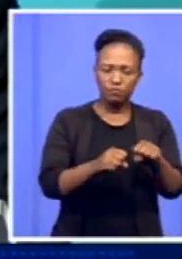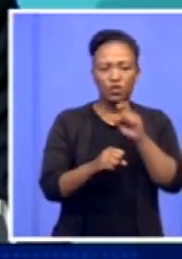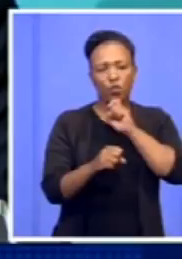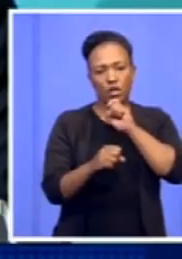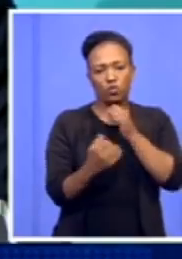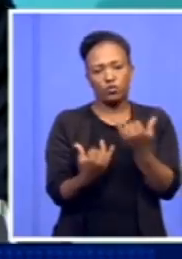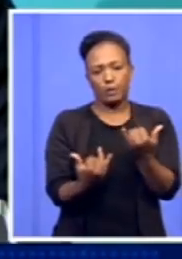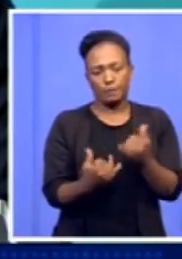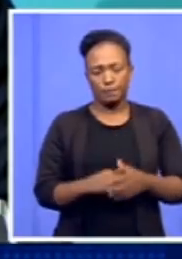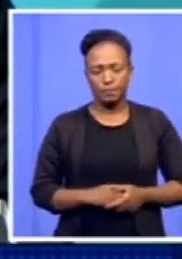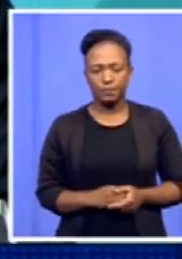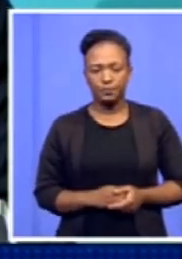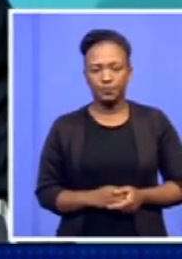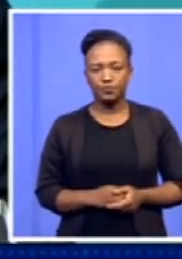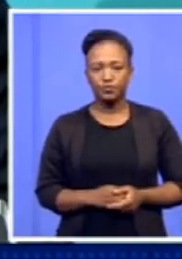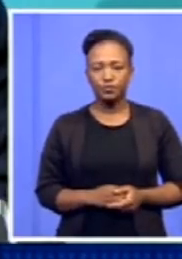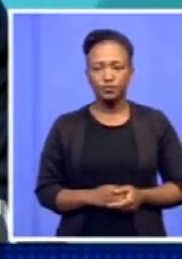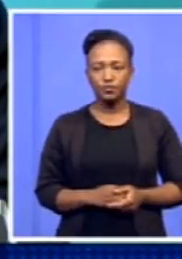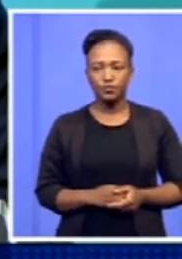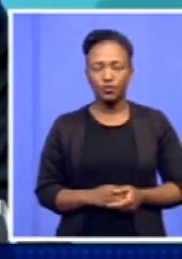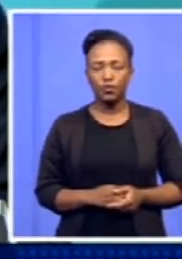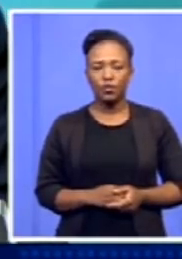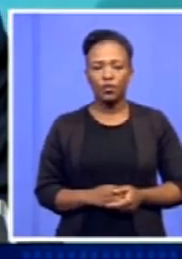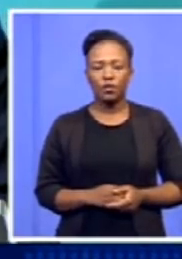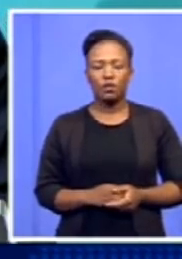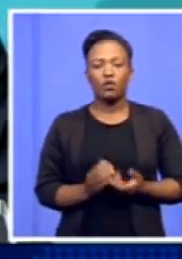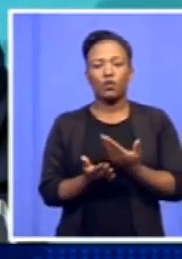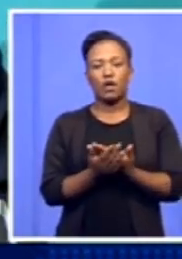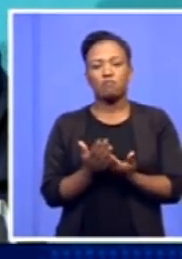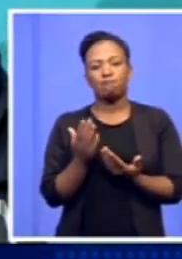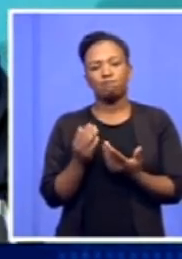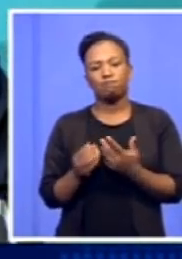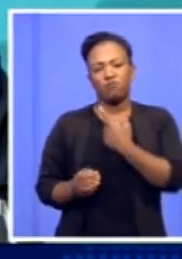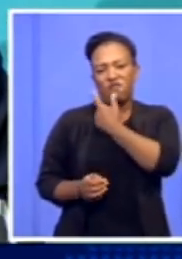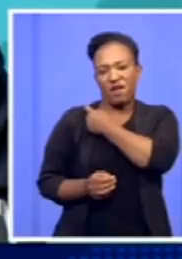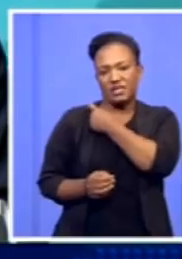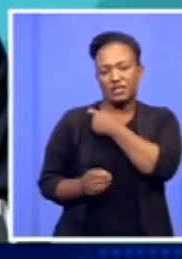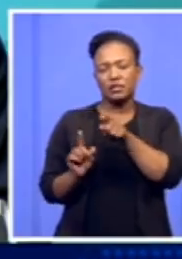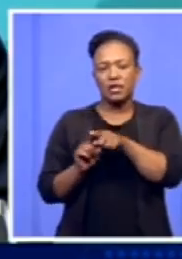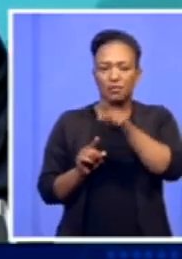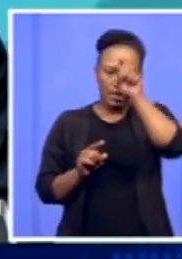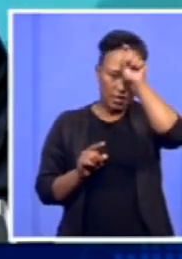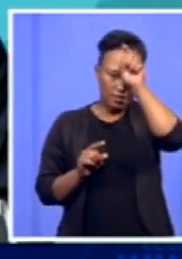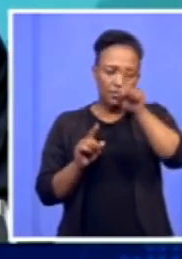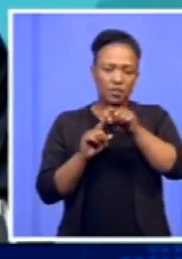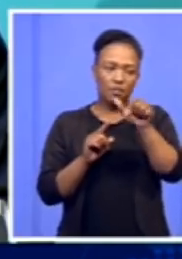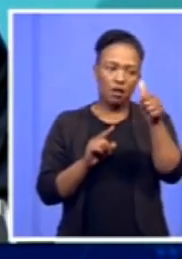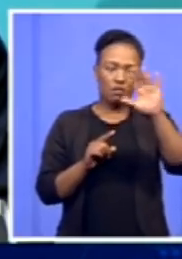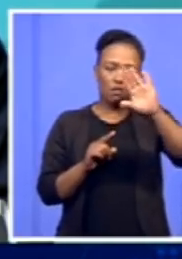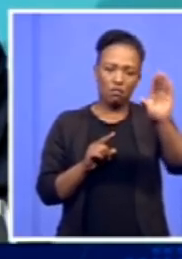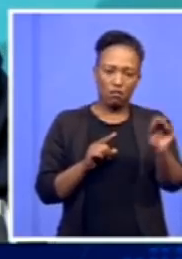We hope to be able to make vaccines available in Egypt and also in other African countries so that we can help African